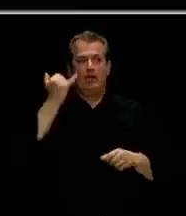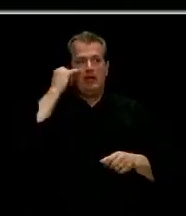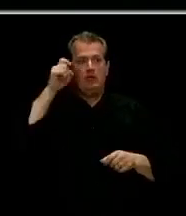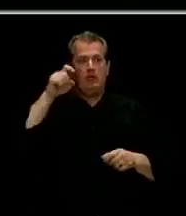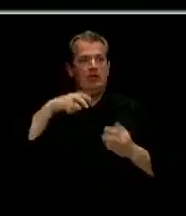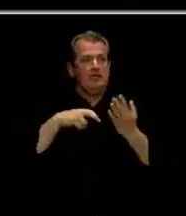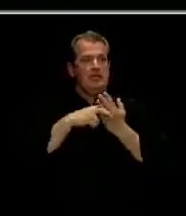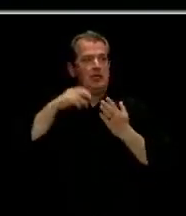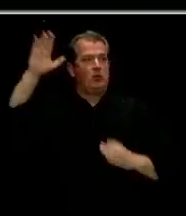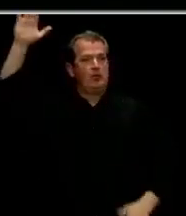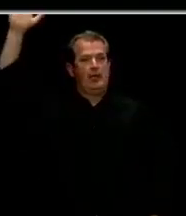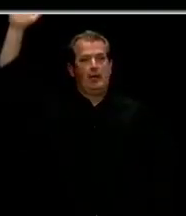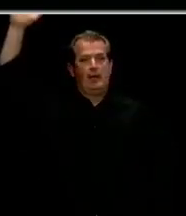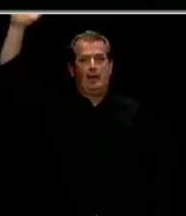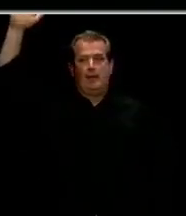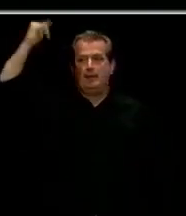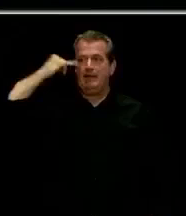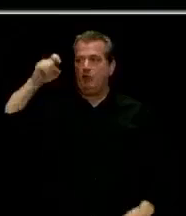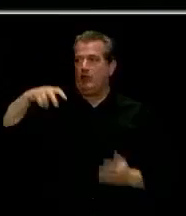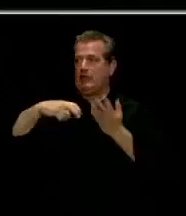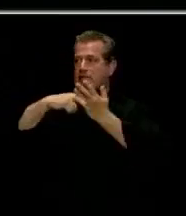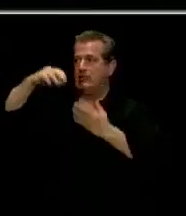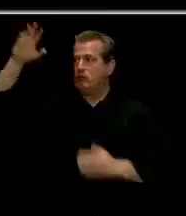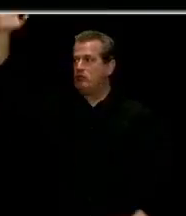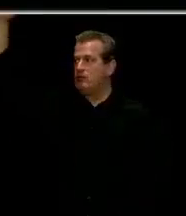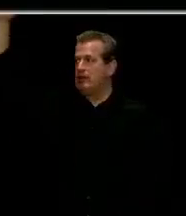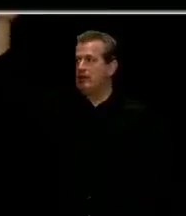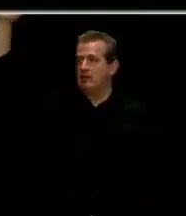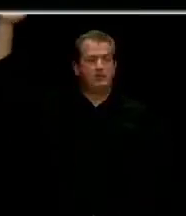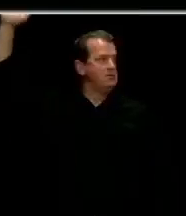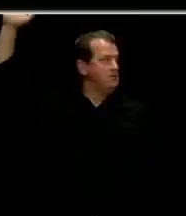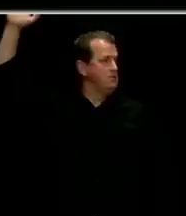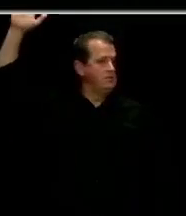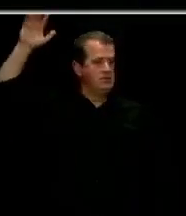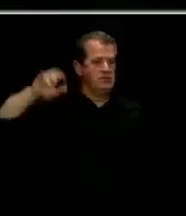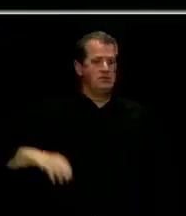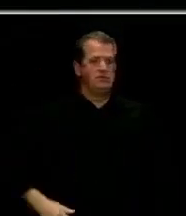need a raffle ticket, raise your hand.